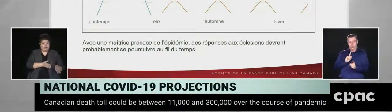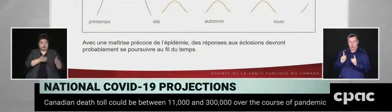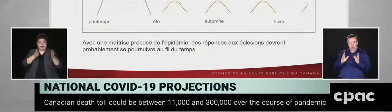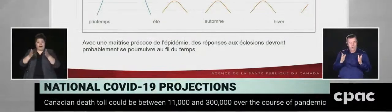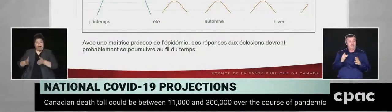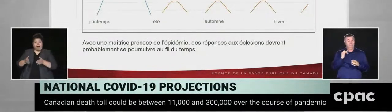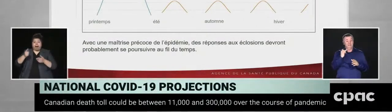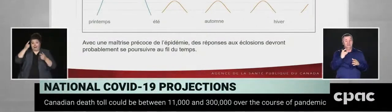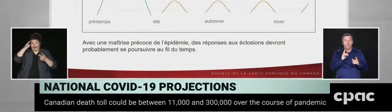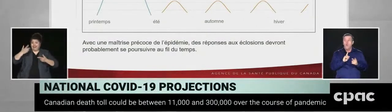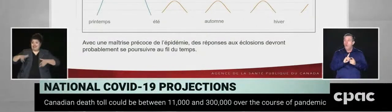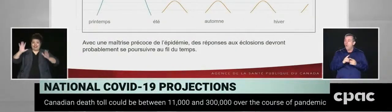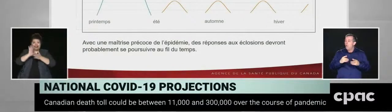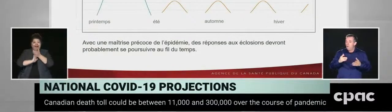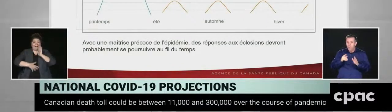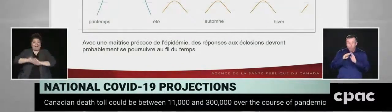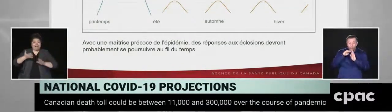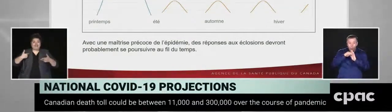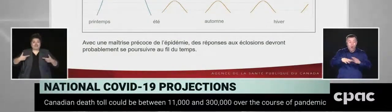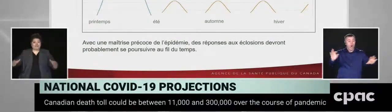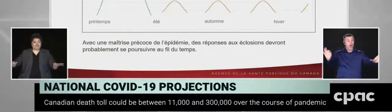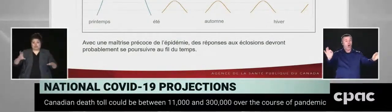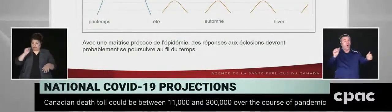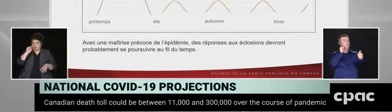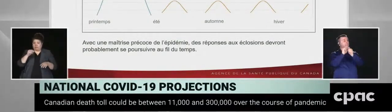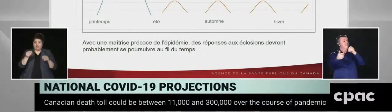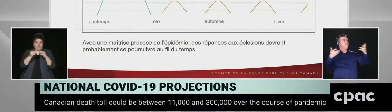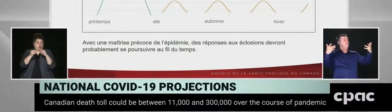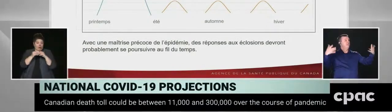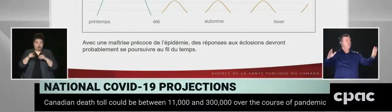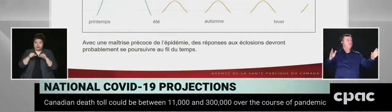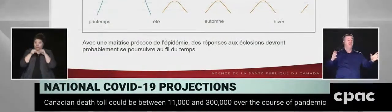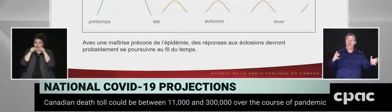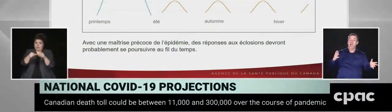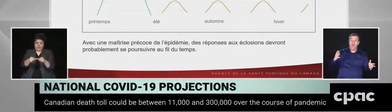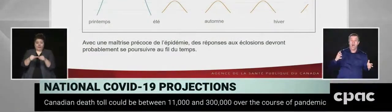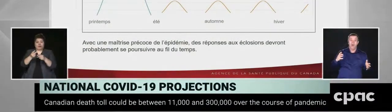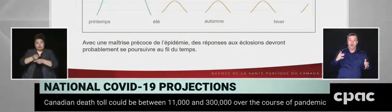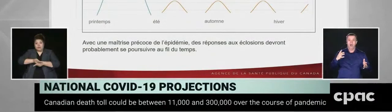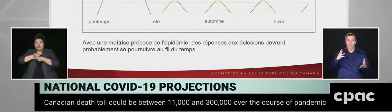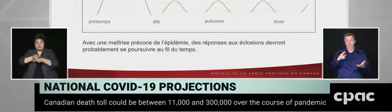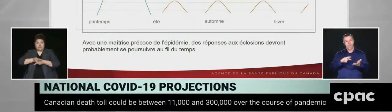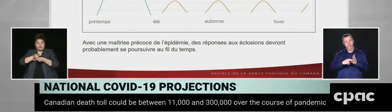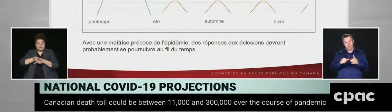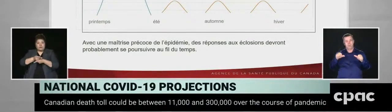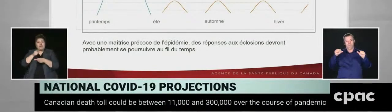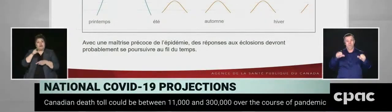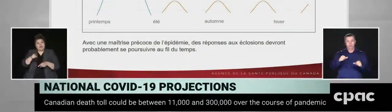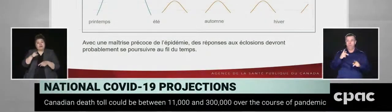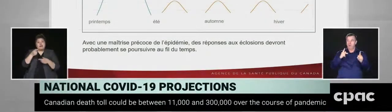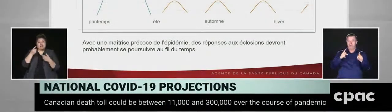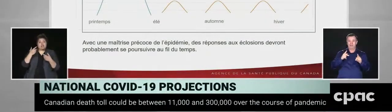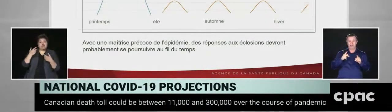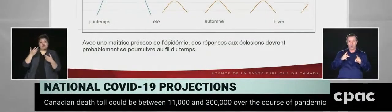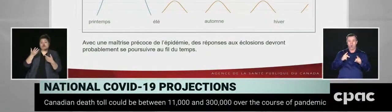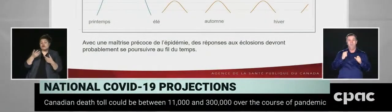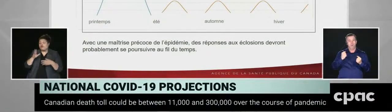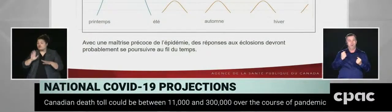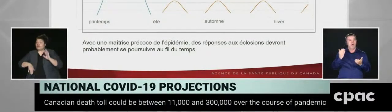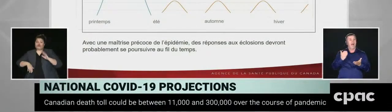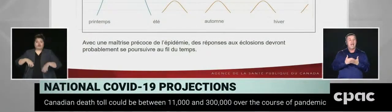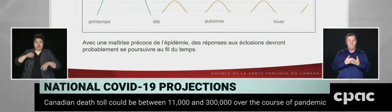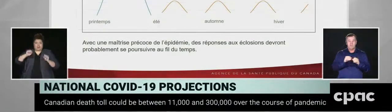efforts, de nouvelles chaînes de transmission se déclencheront dans notre population hautement susceptible et l'épidémie